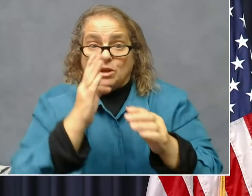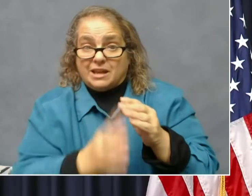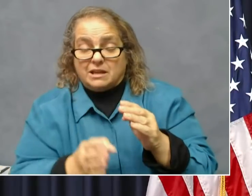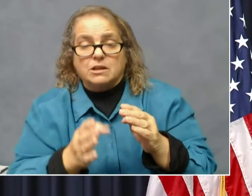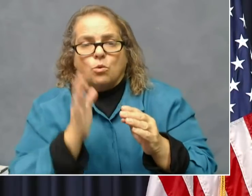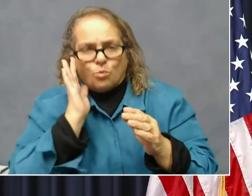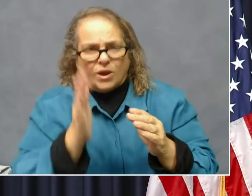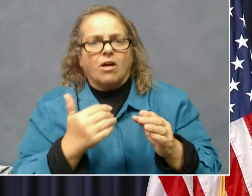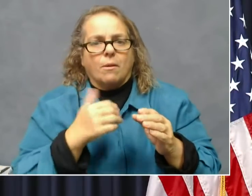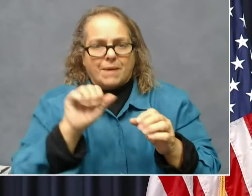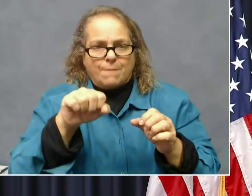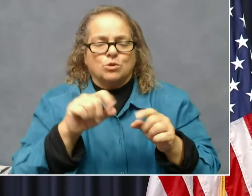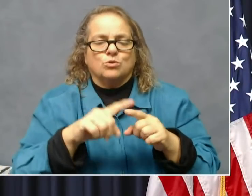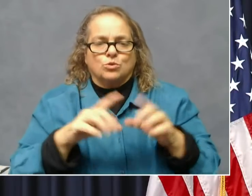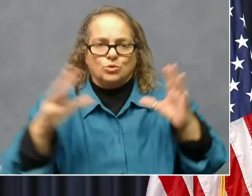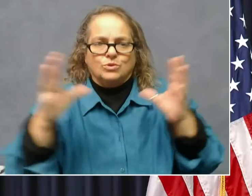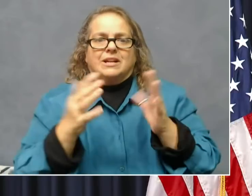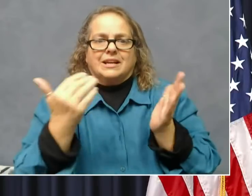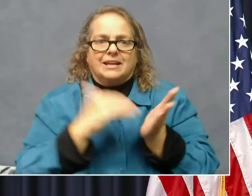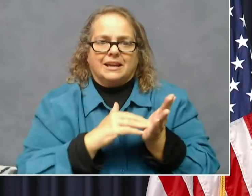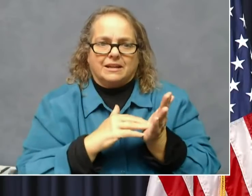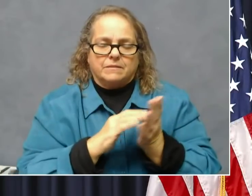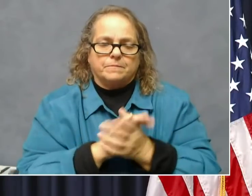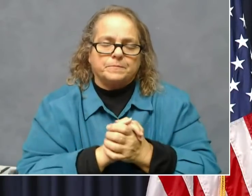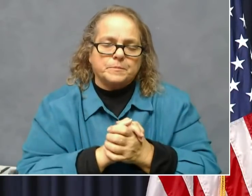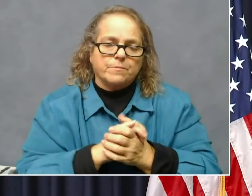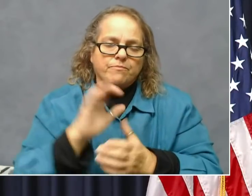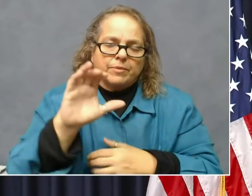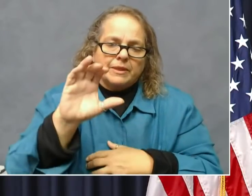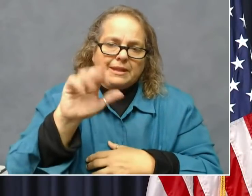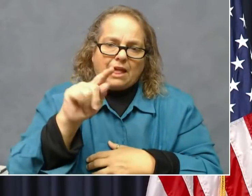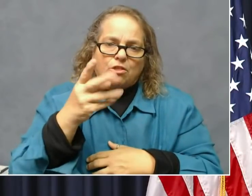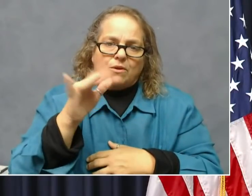calculations. Catherine Collins from WLEX.